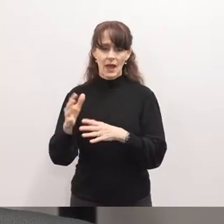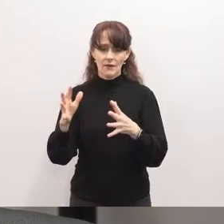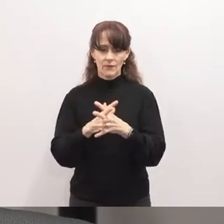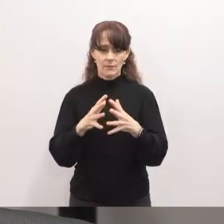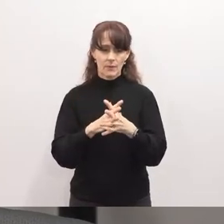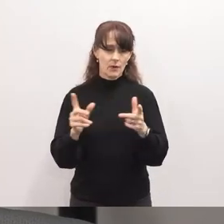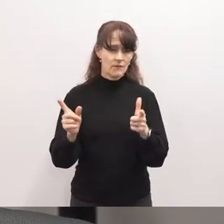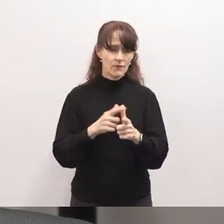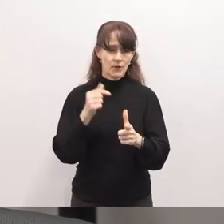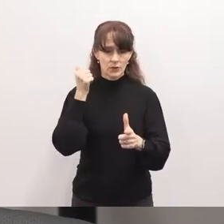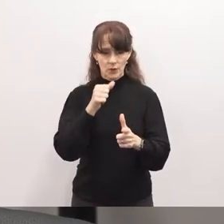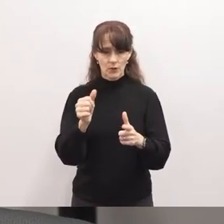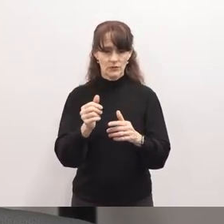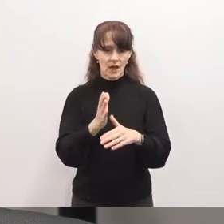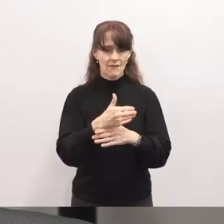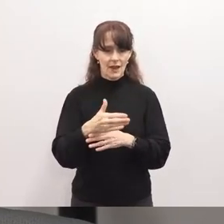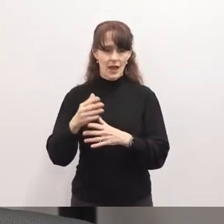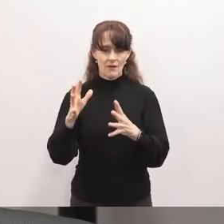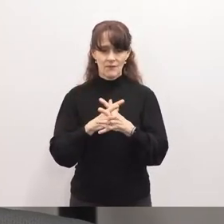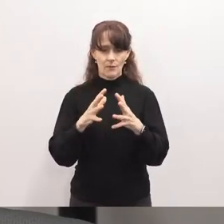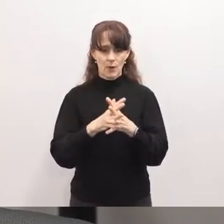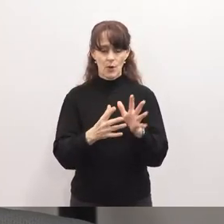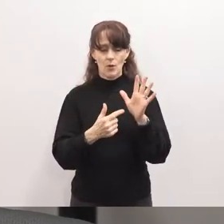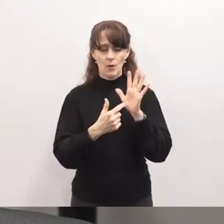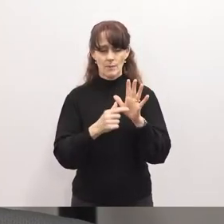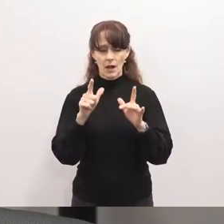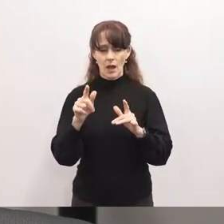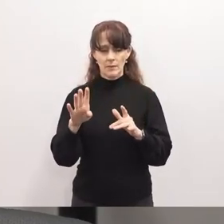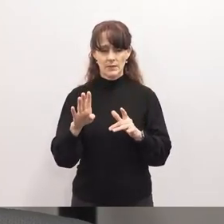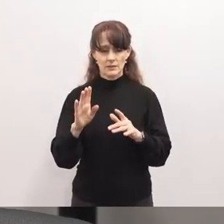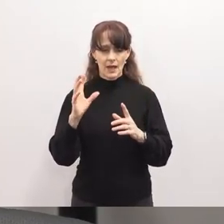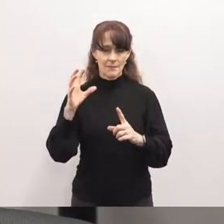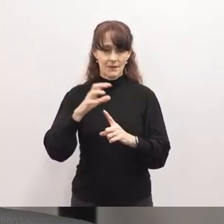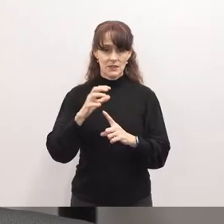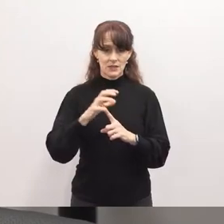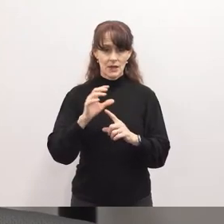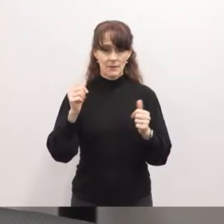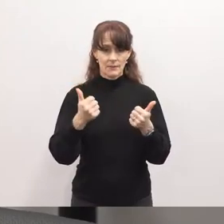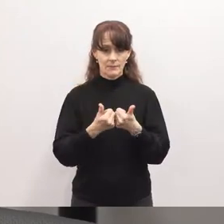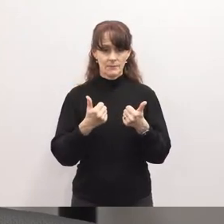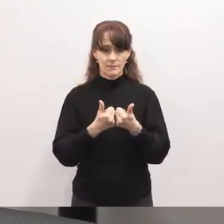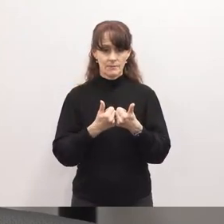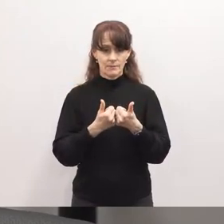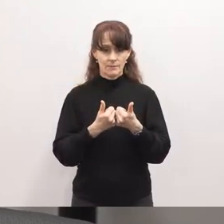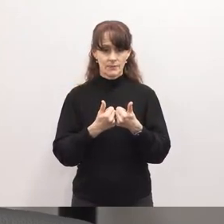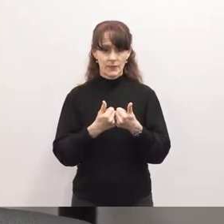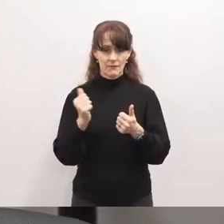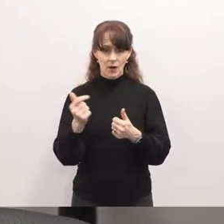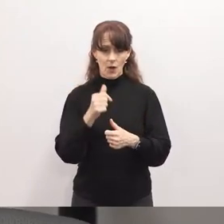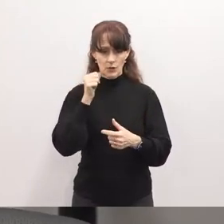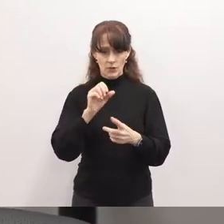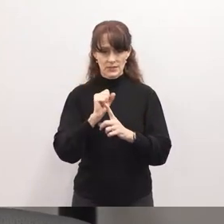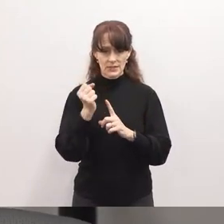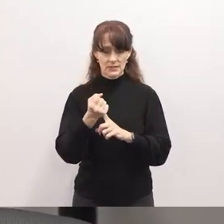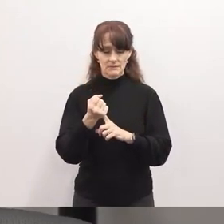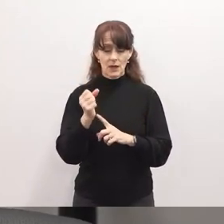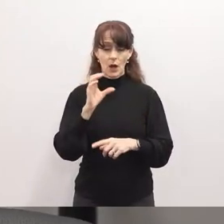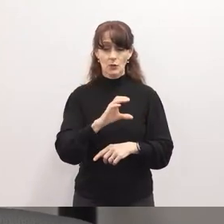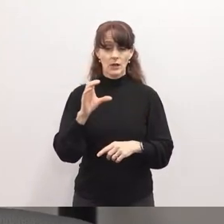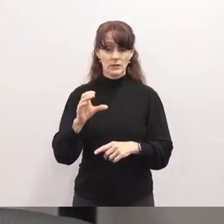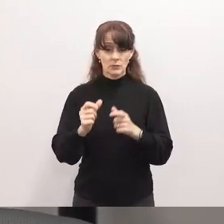girls flag football team to represent Long Beach and even made it to the championship game of the inaugural season. Our cross country team